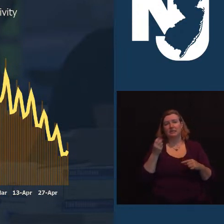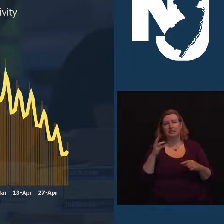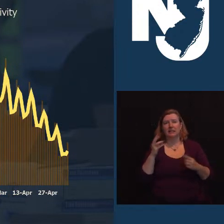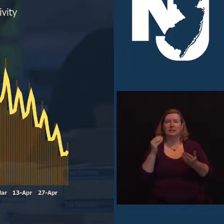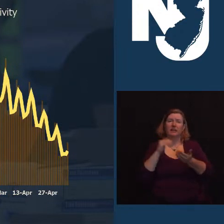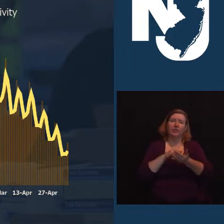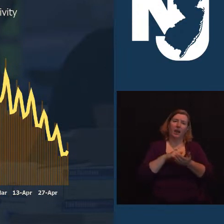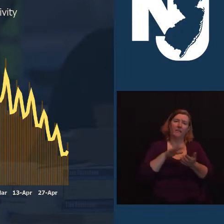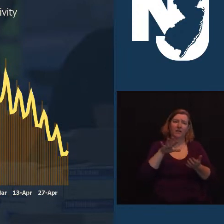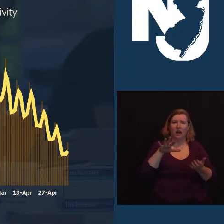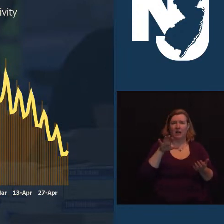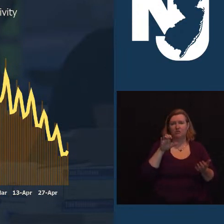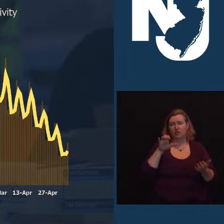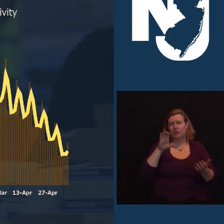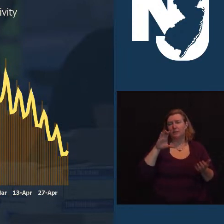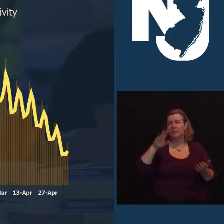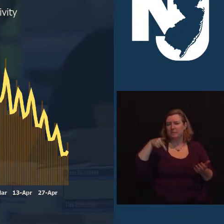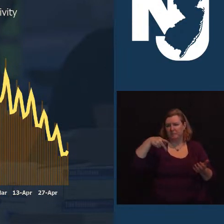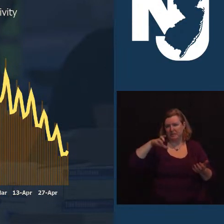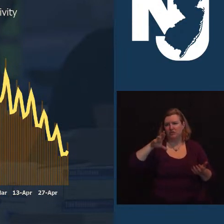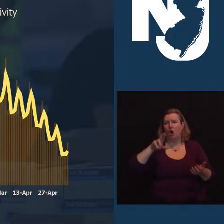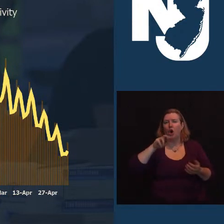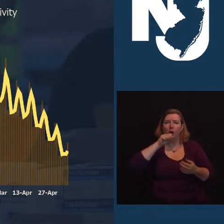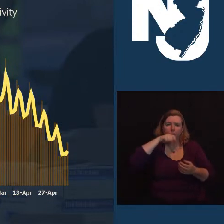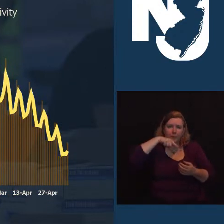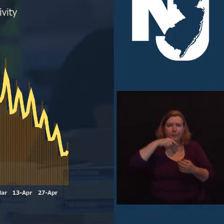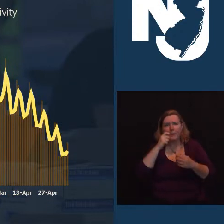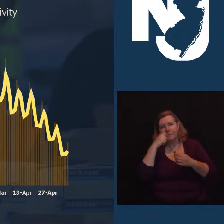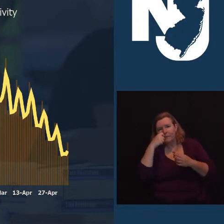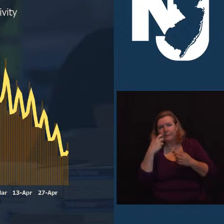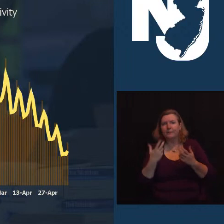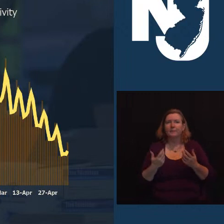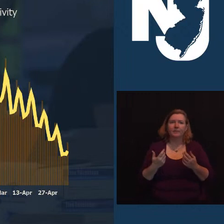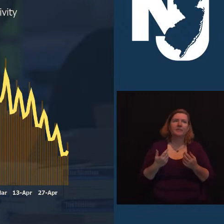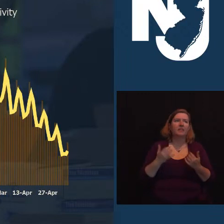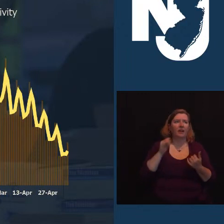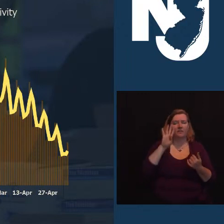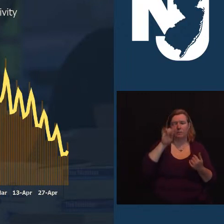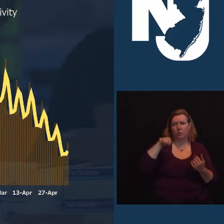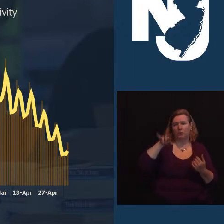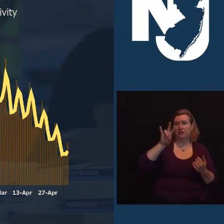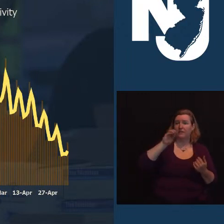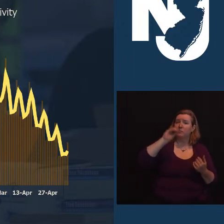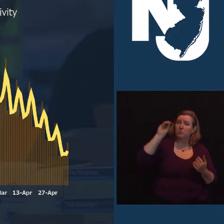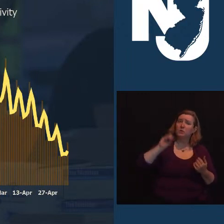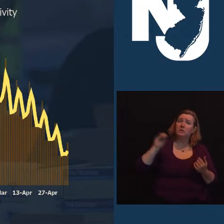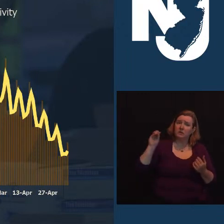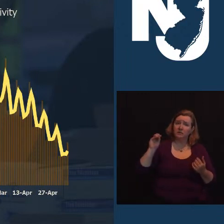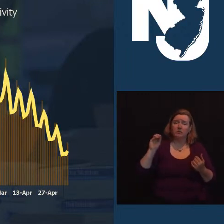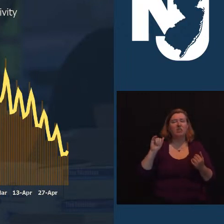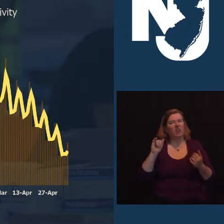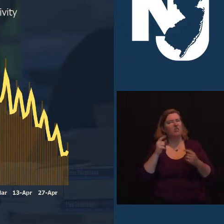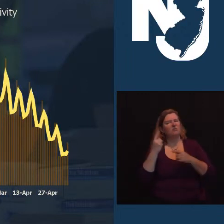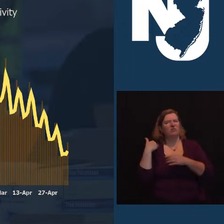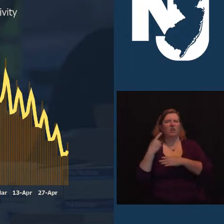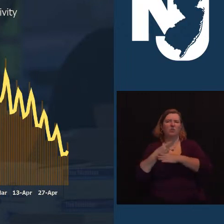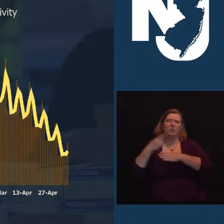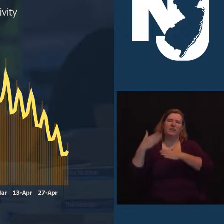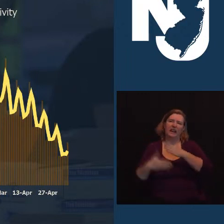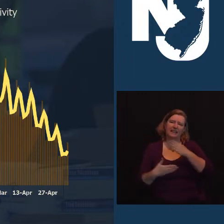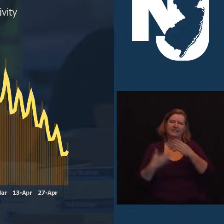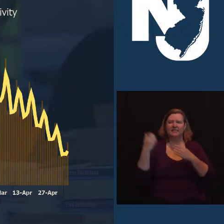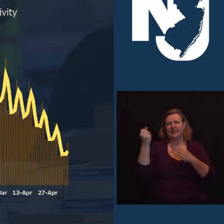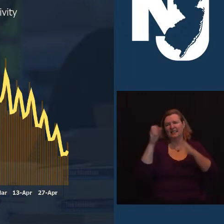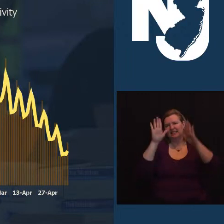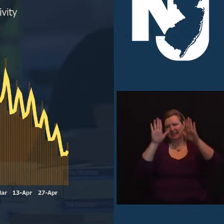tests was 4.7%. This is a good sign because it's a weekend, and as we've said many times for